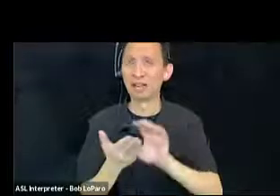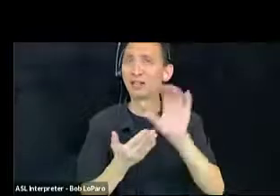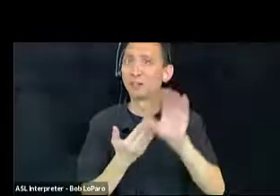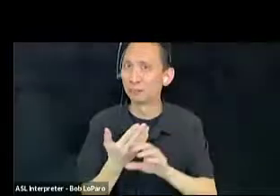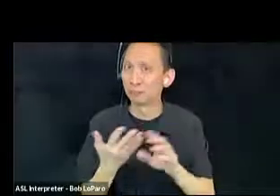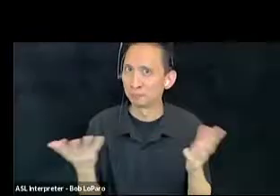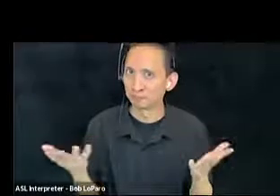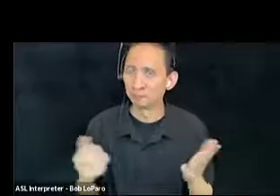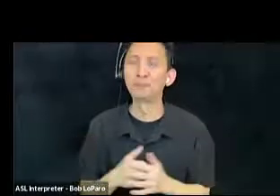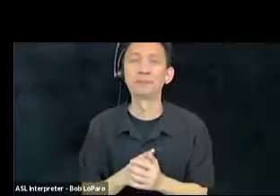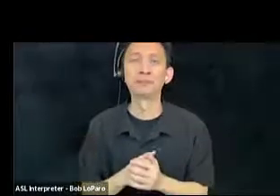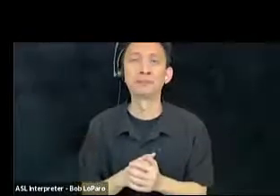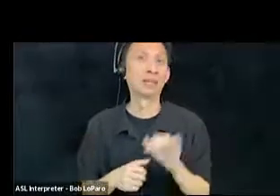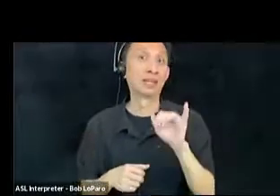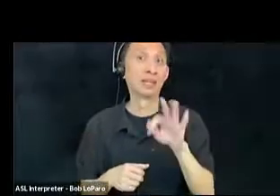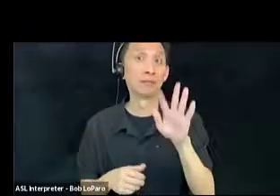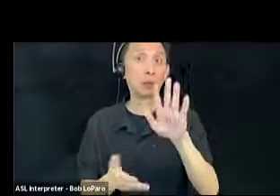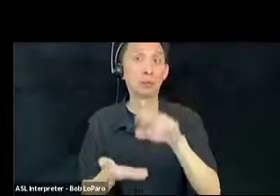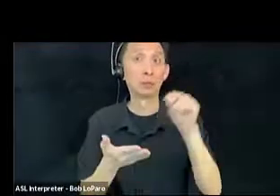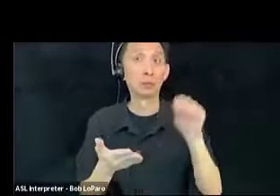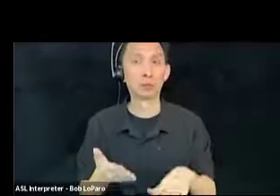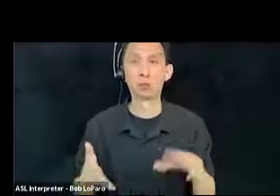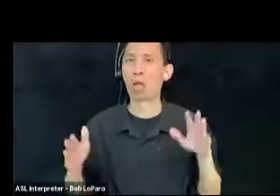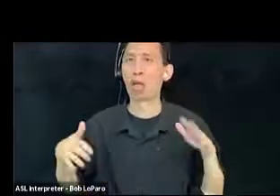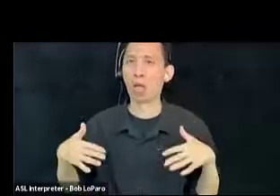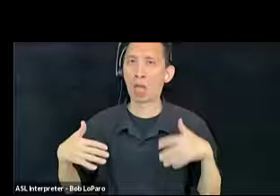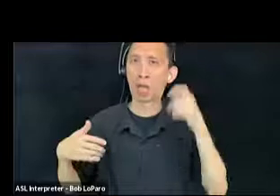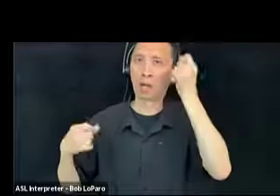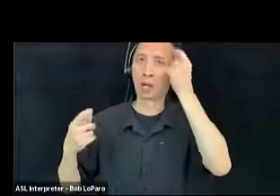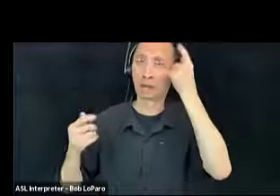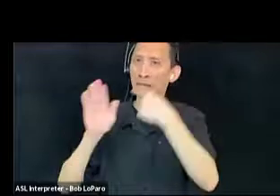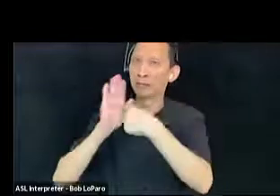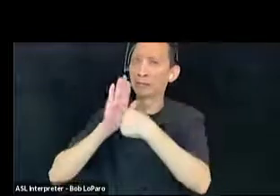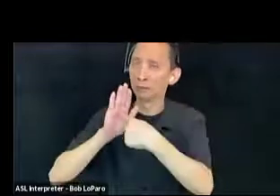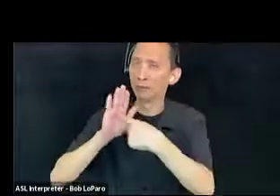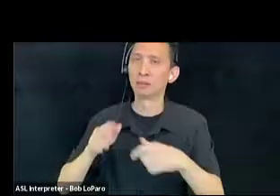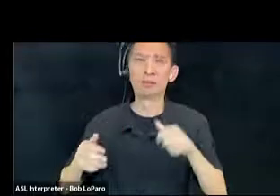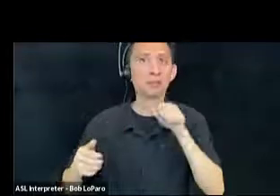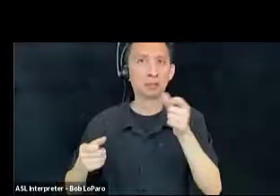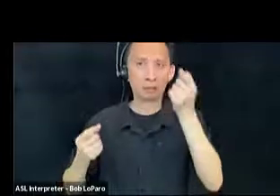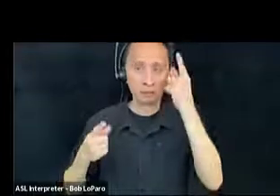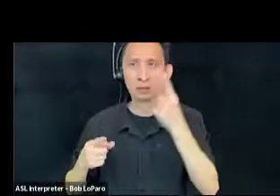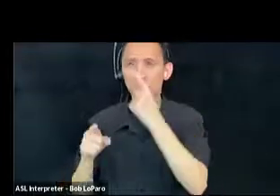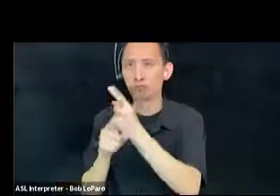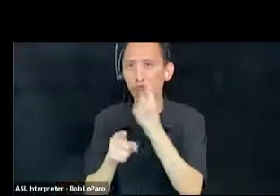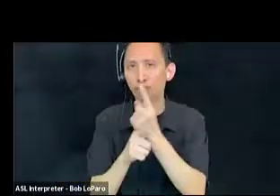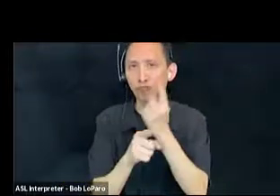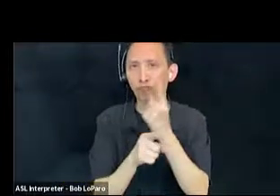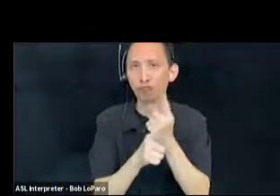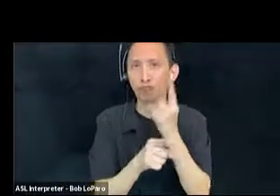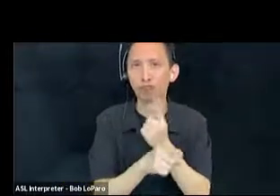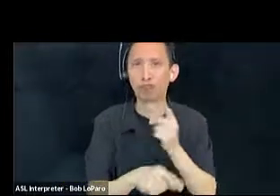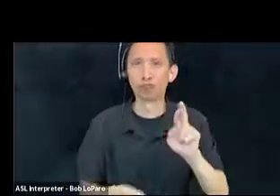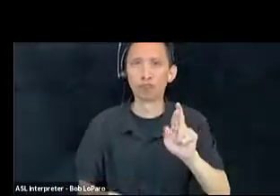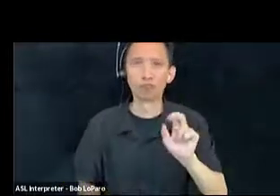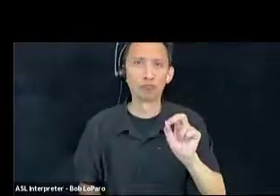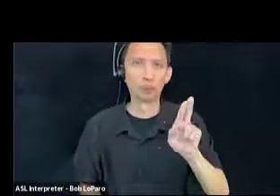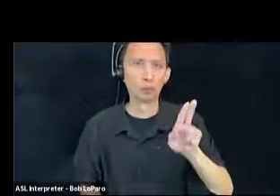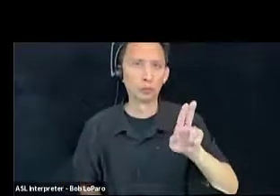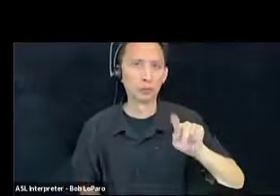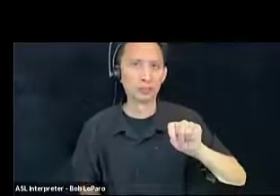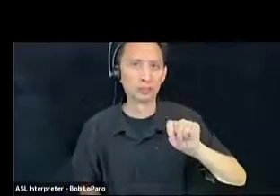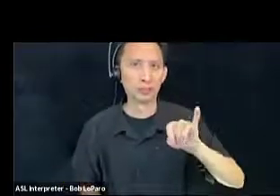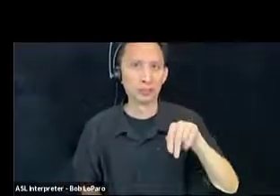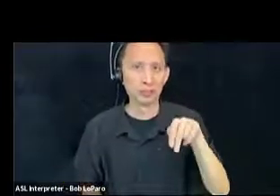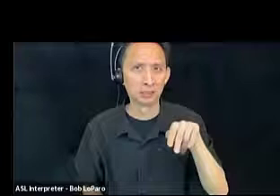or you don't have any set routines, you may want to set up a routine before you start an anticipation calendar. But